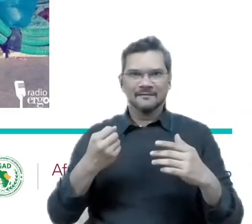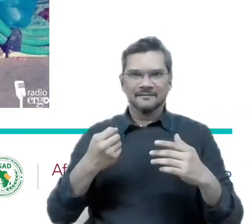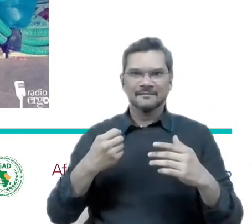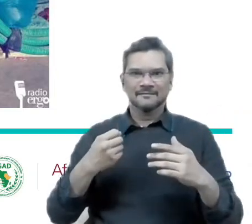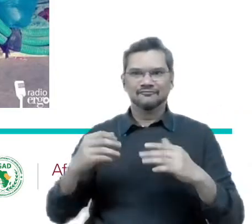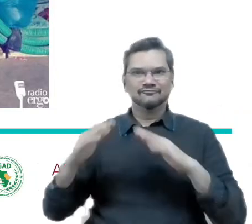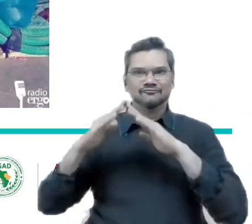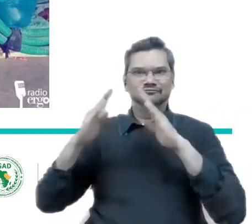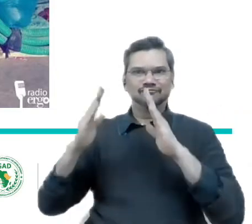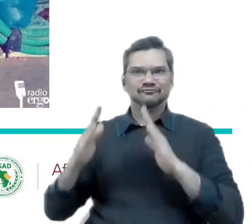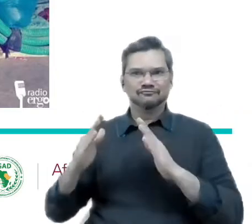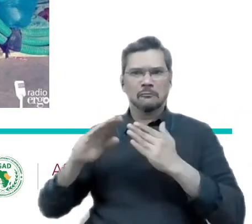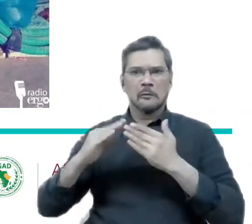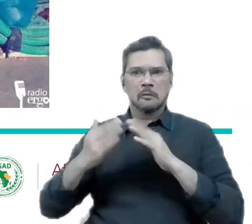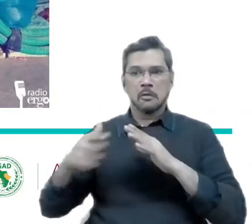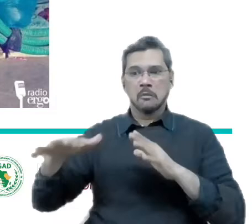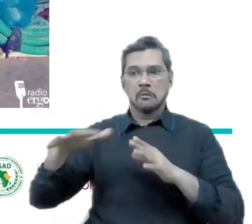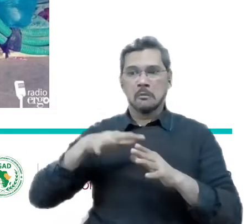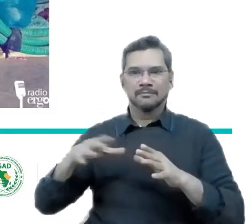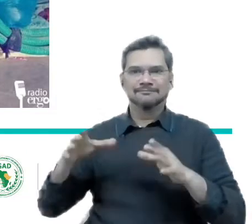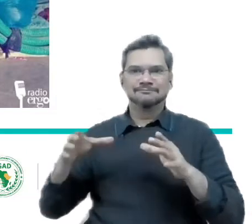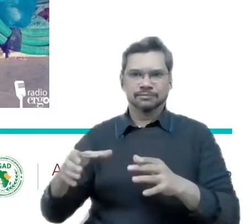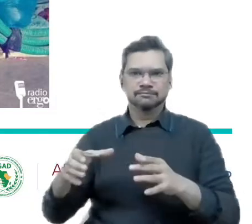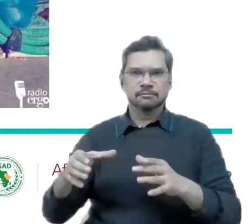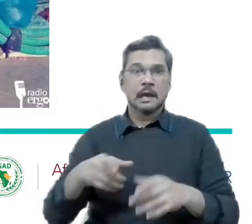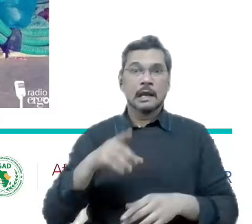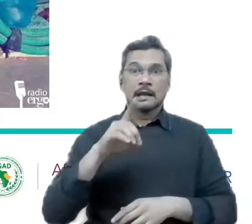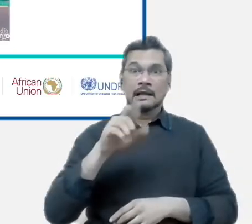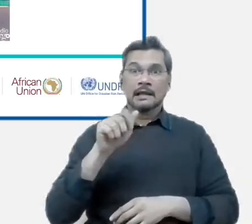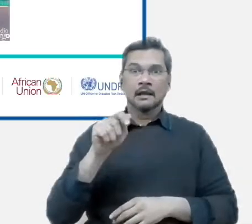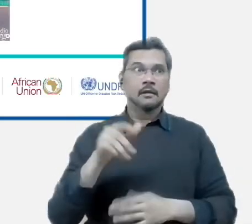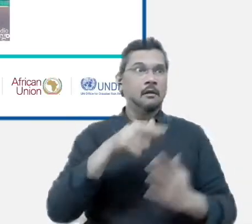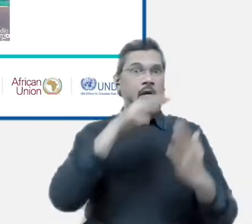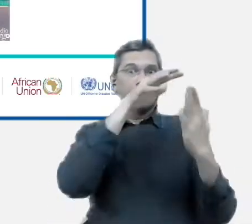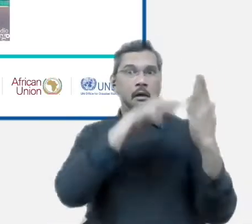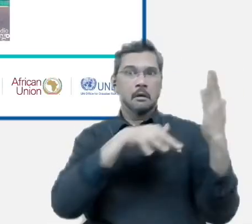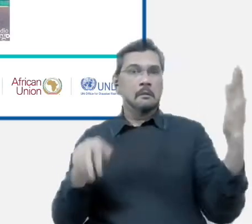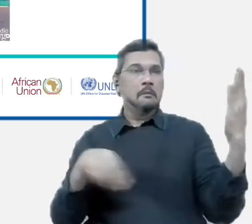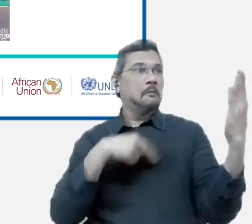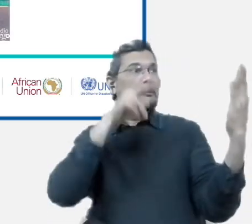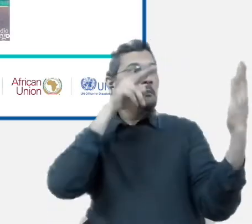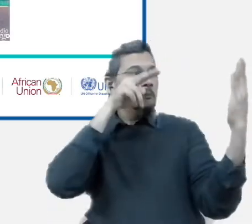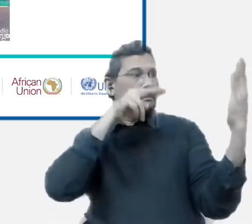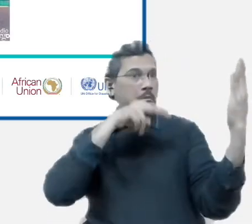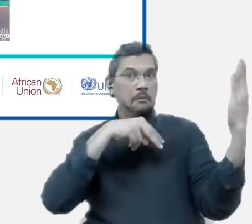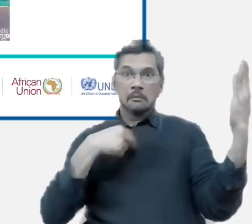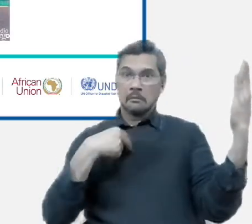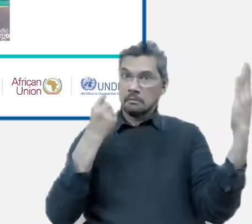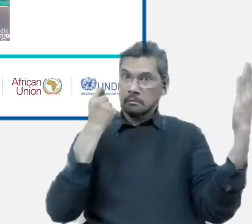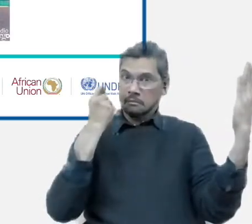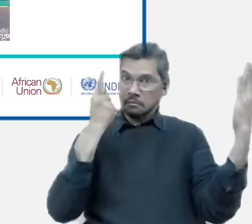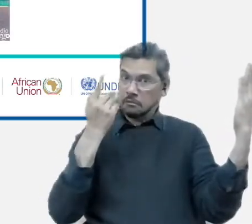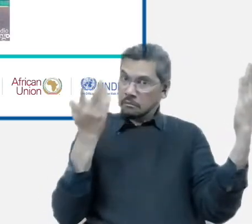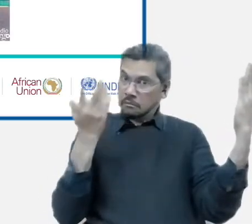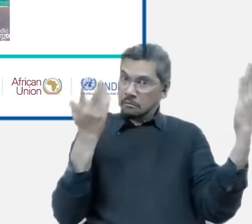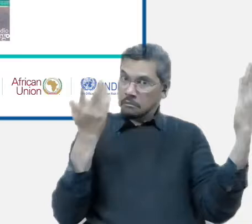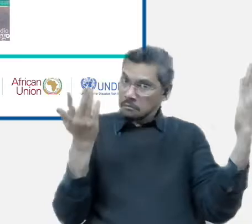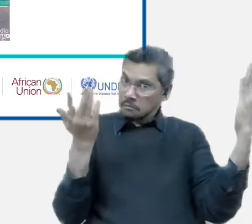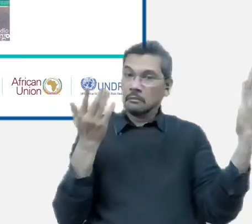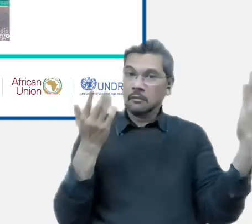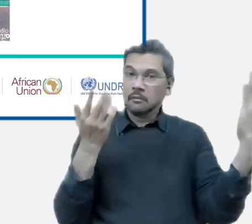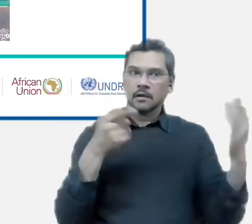are actually two different products that are produced by the same source. On the left, you can see a